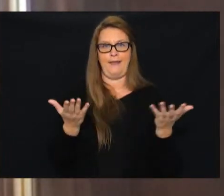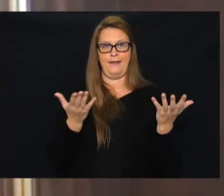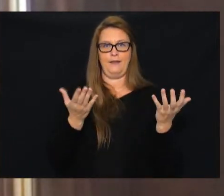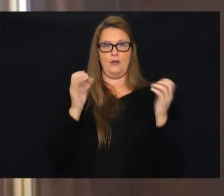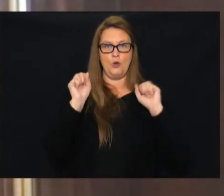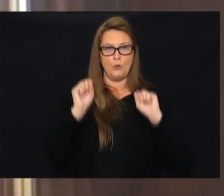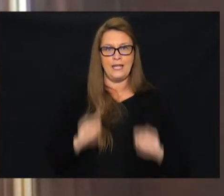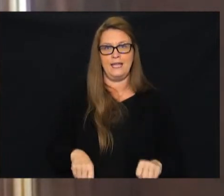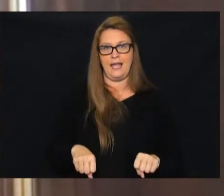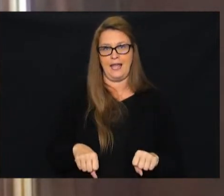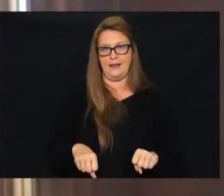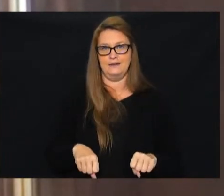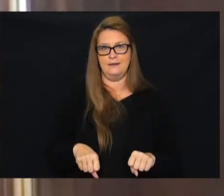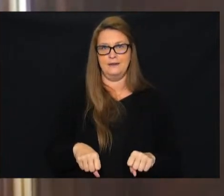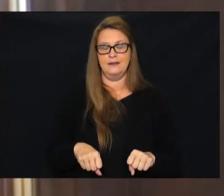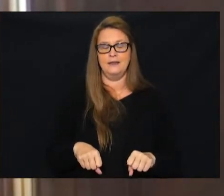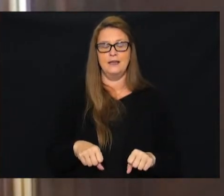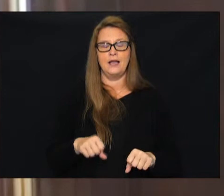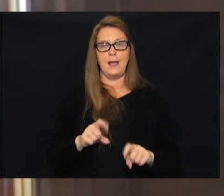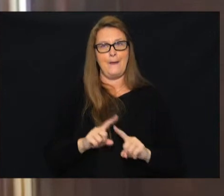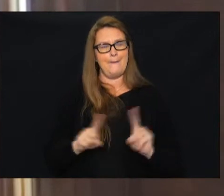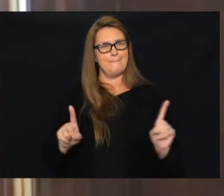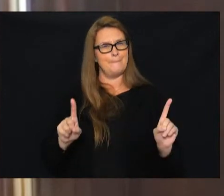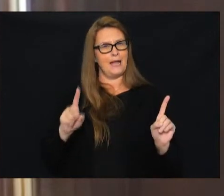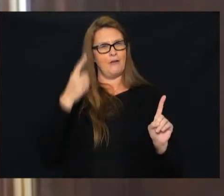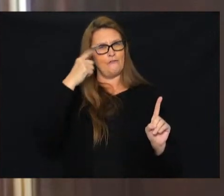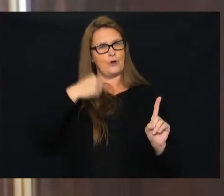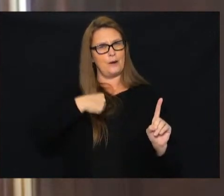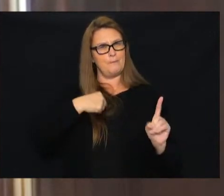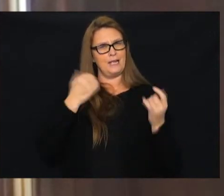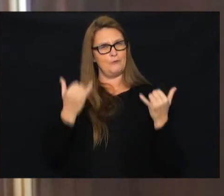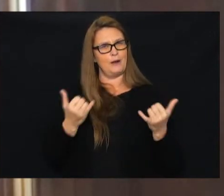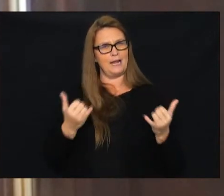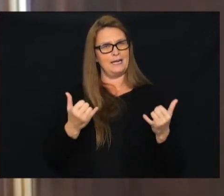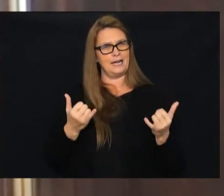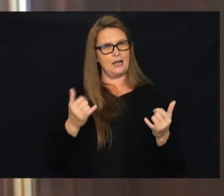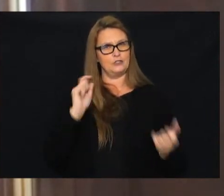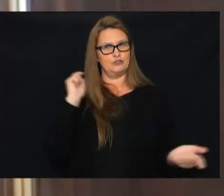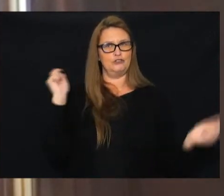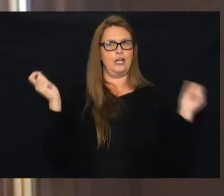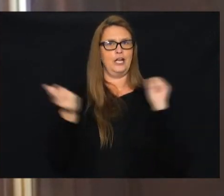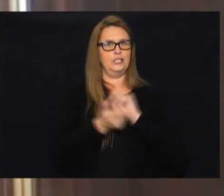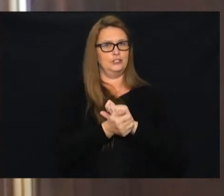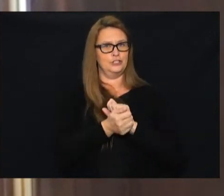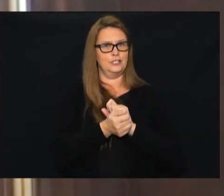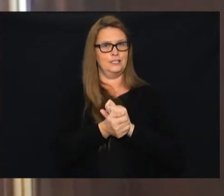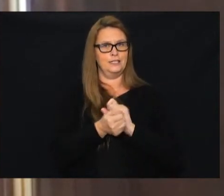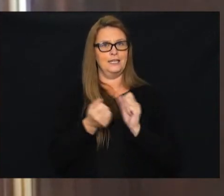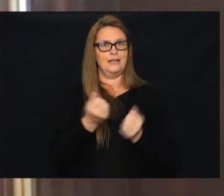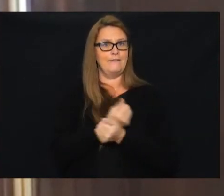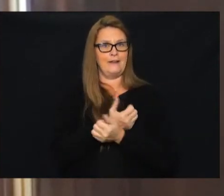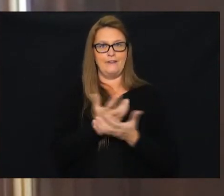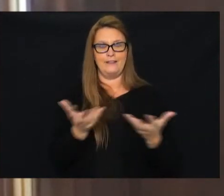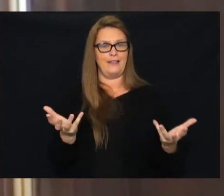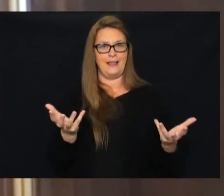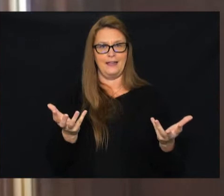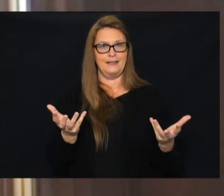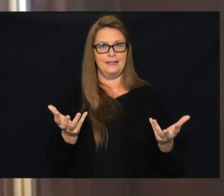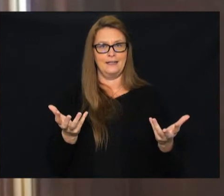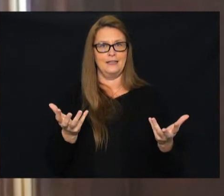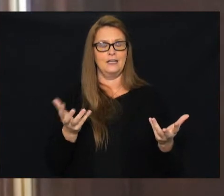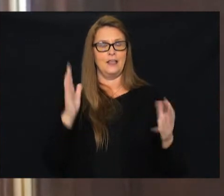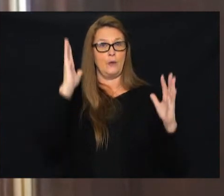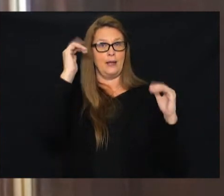our disposal. But this, to me, is important to see that transition in the longitudinal numbers, which we anticipated